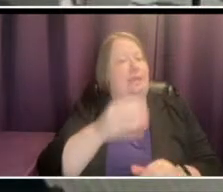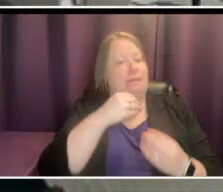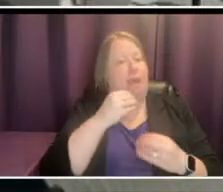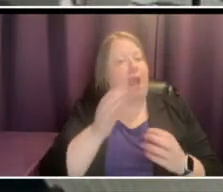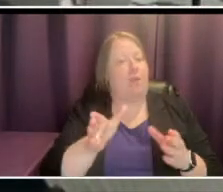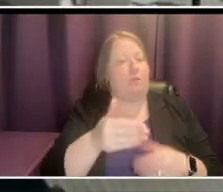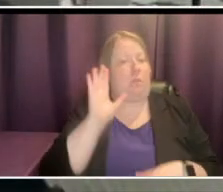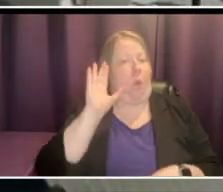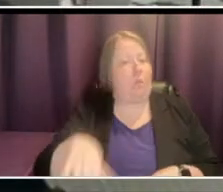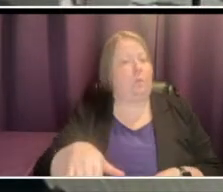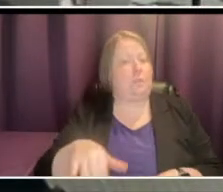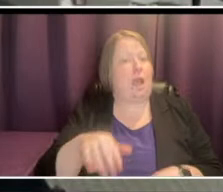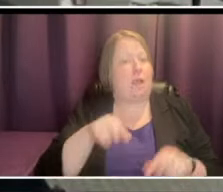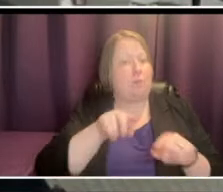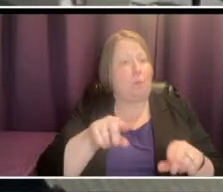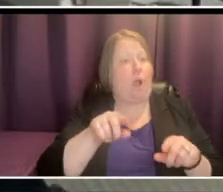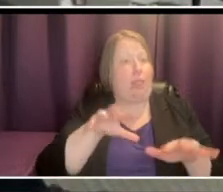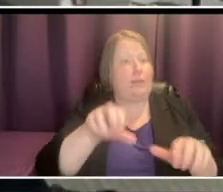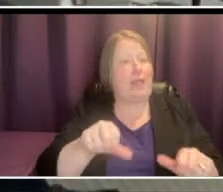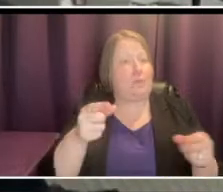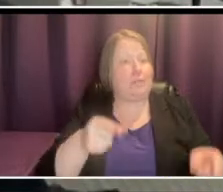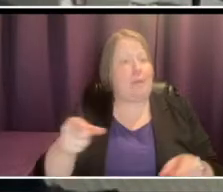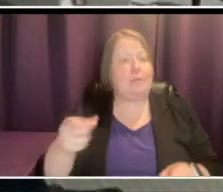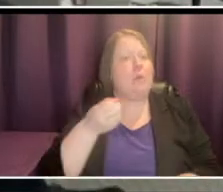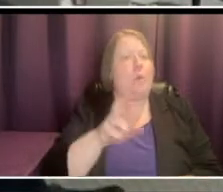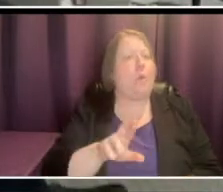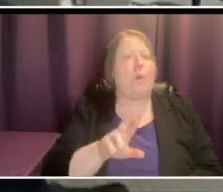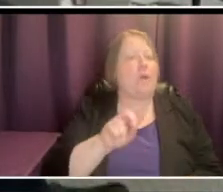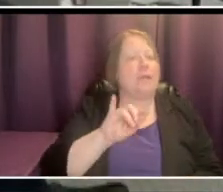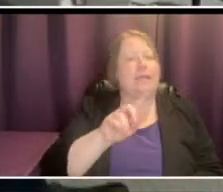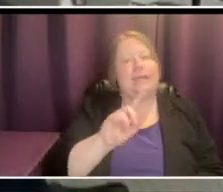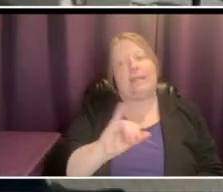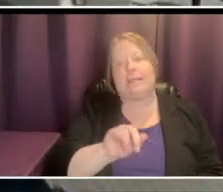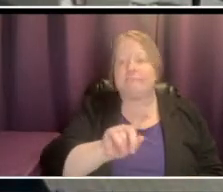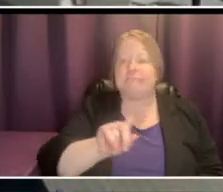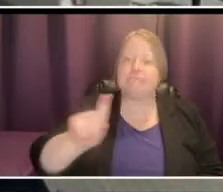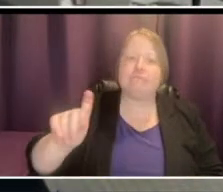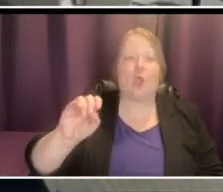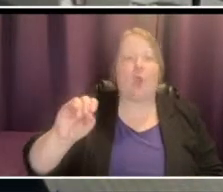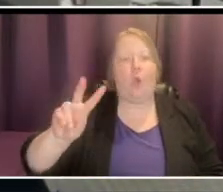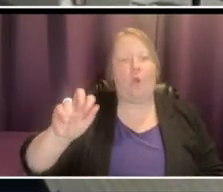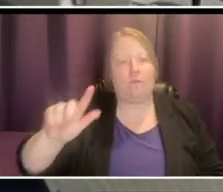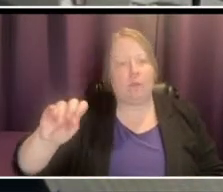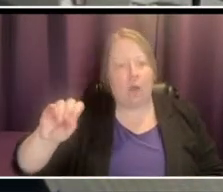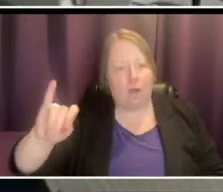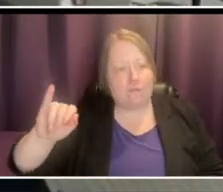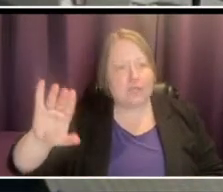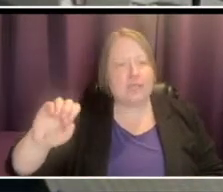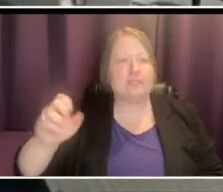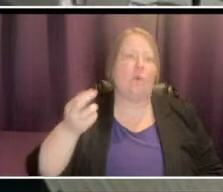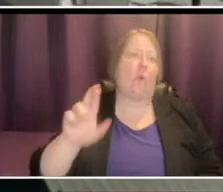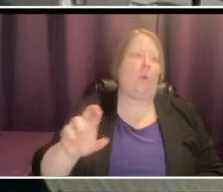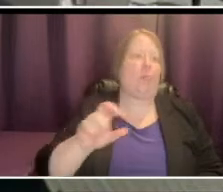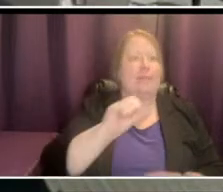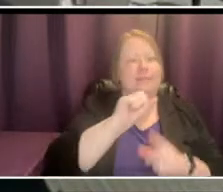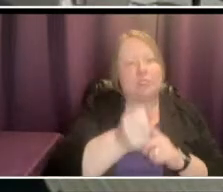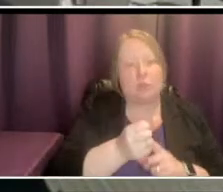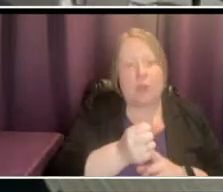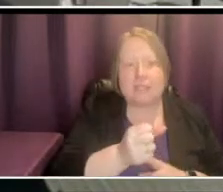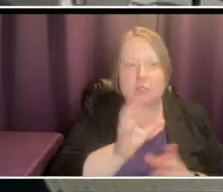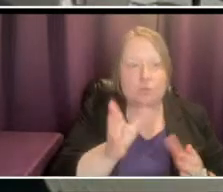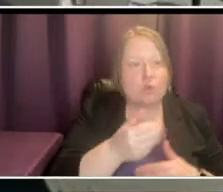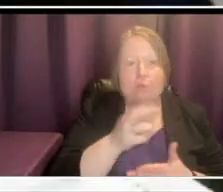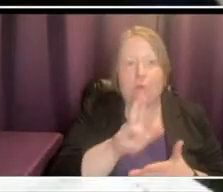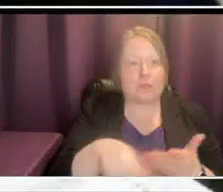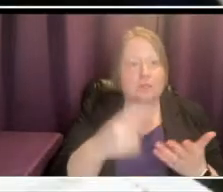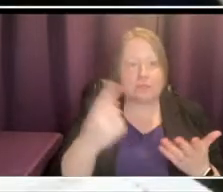he ever go, to, again, only to your knowledge, to the Oval Office, to the White House Situation Room, anywhere else? To the best of